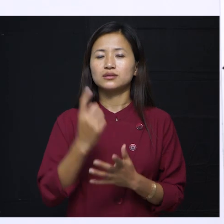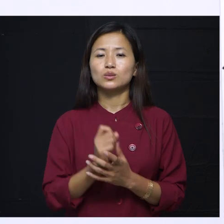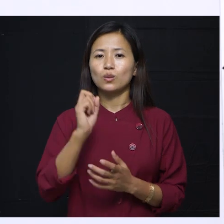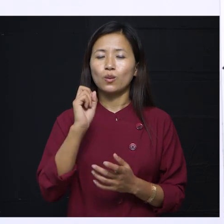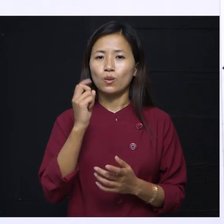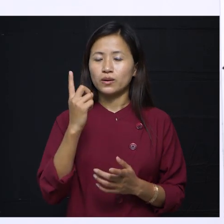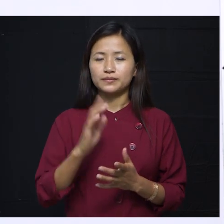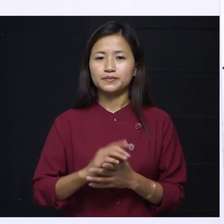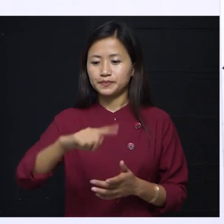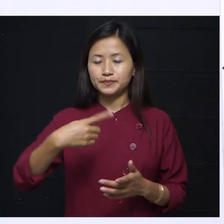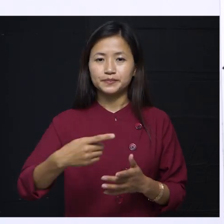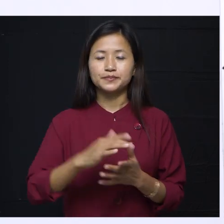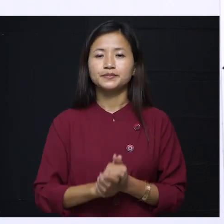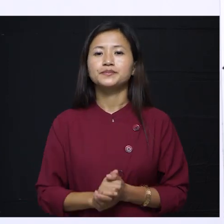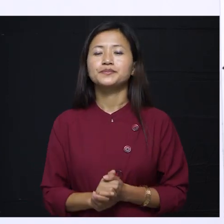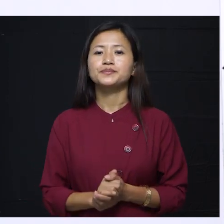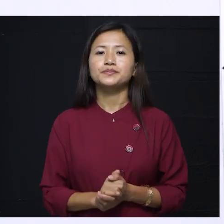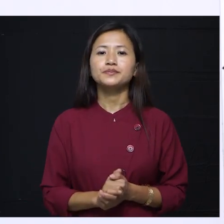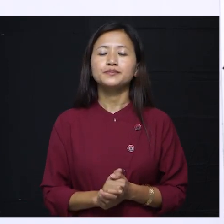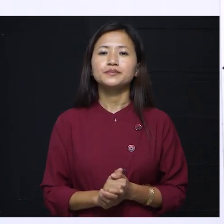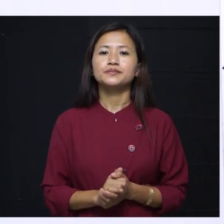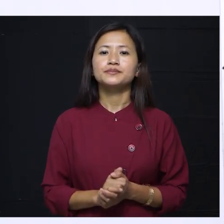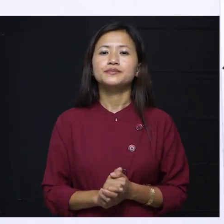shape. Hold on.